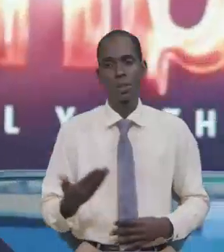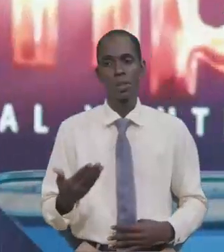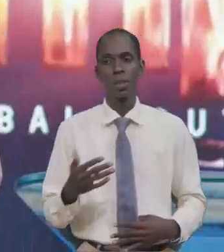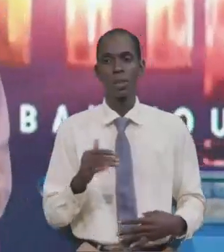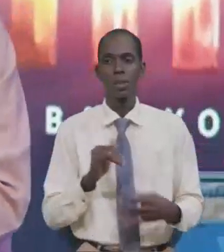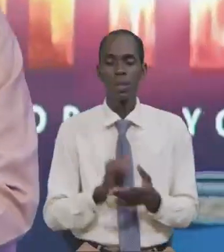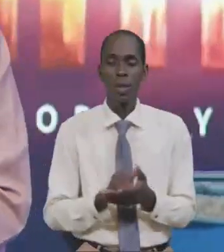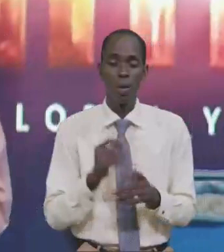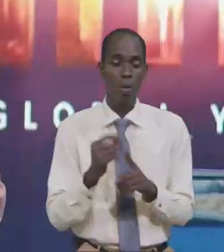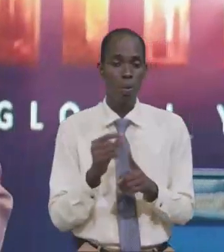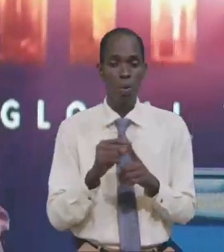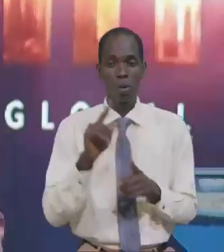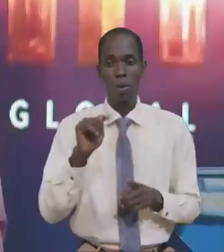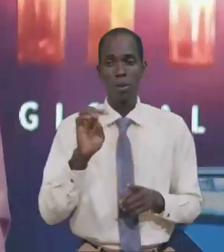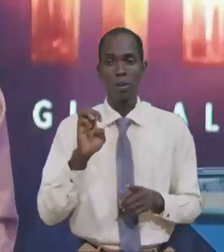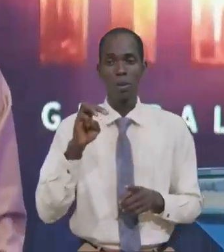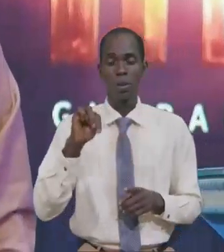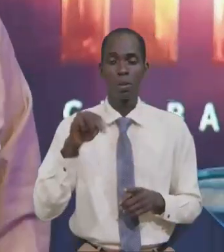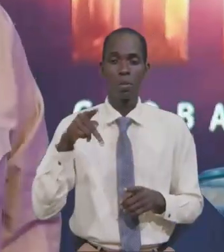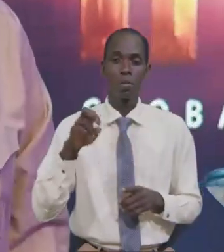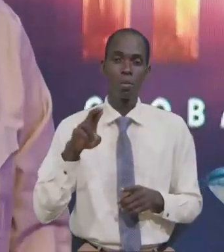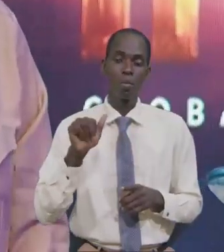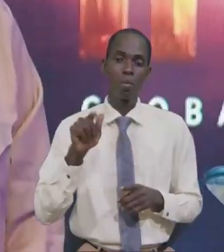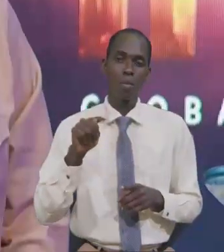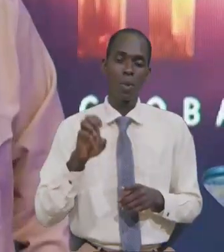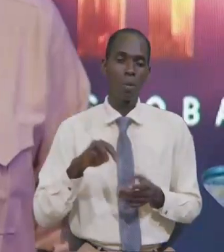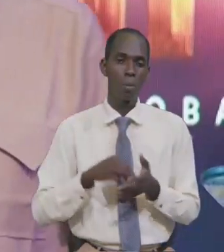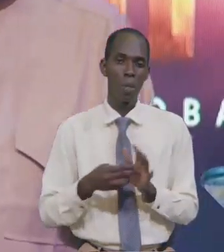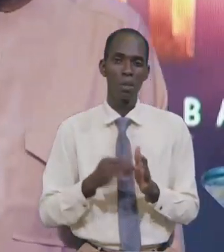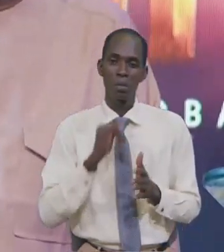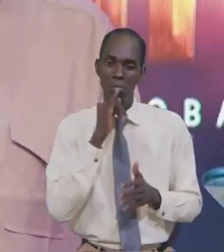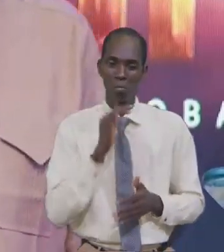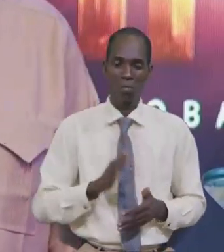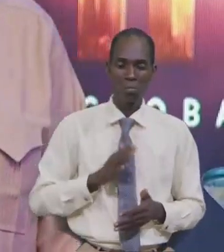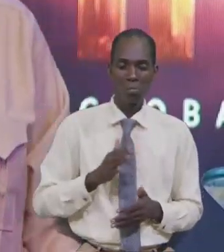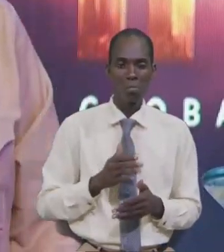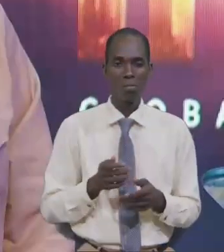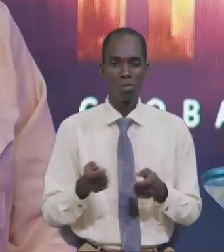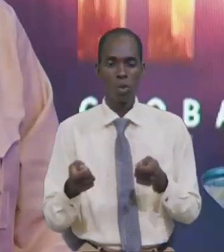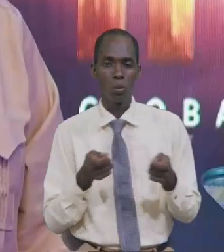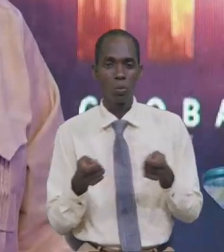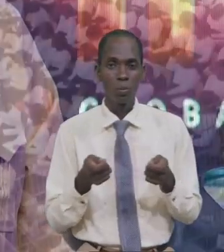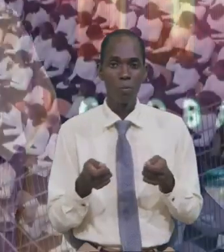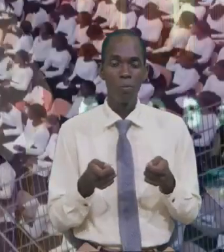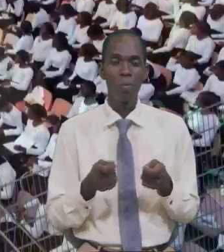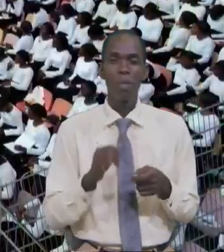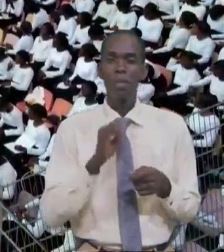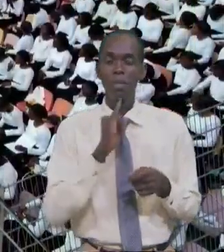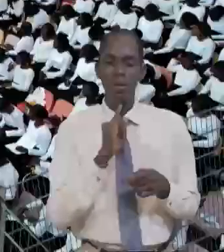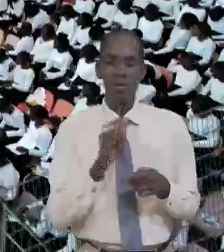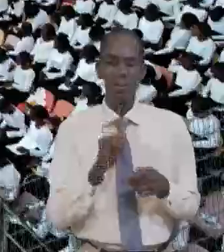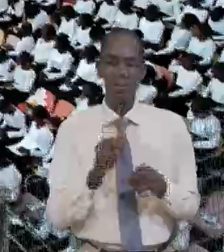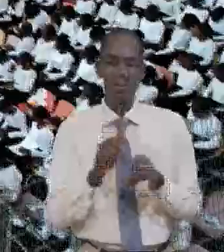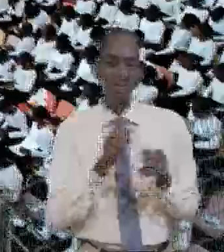Is subdued. Is very selective. It says, that will not add to